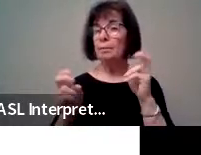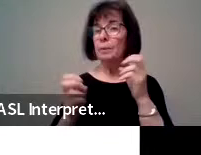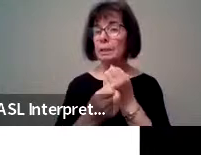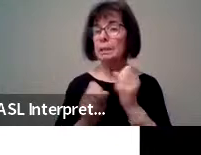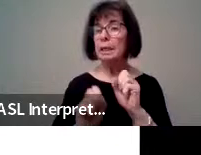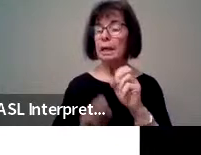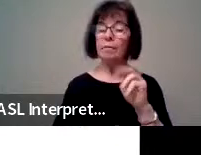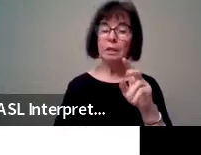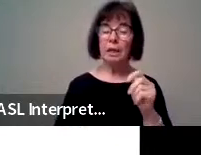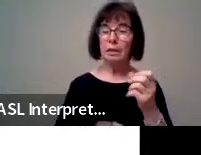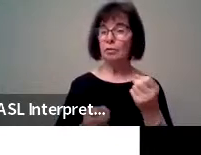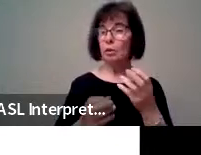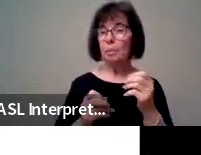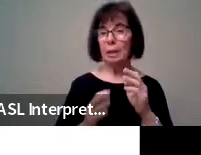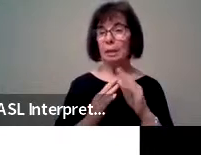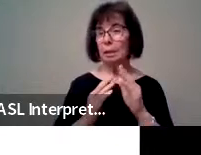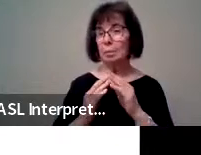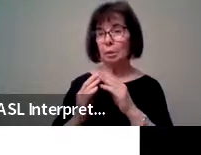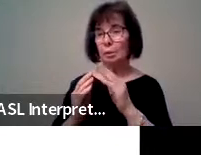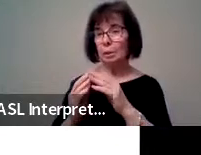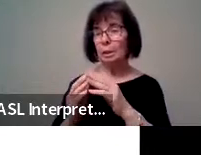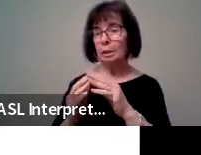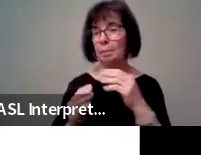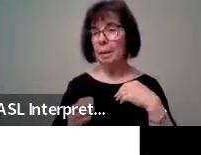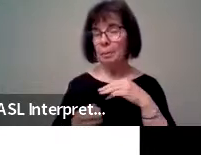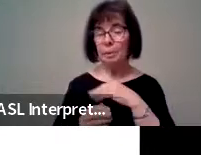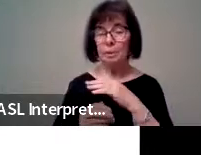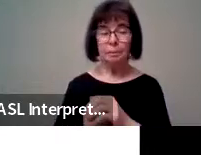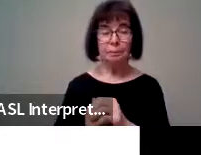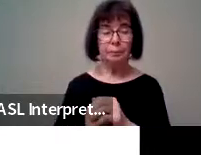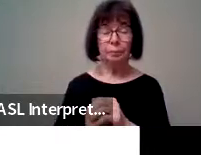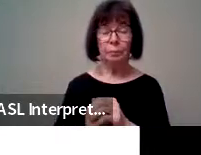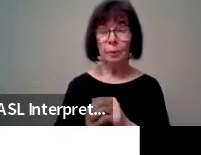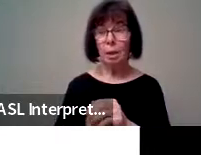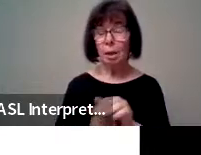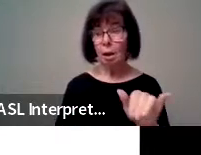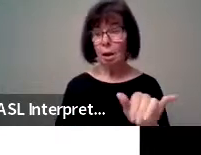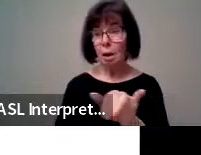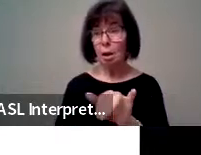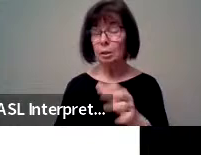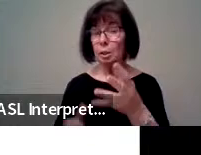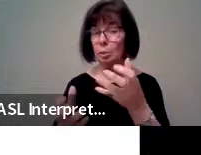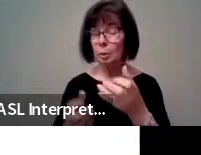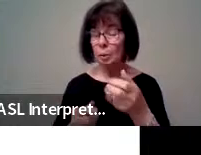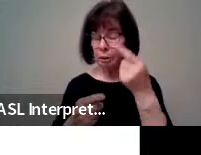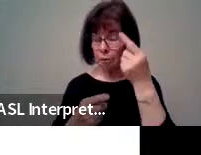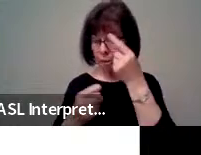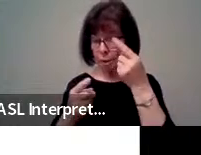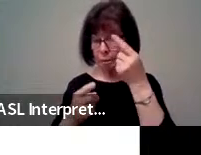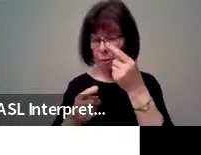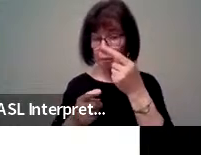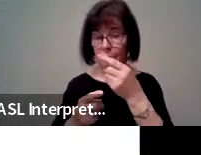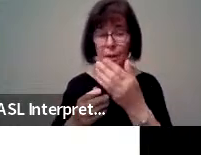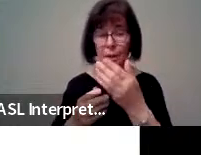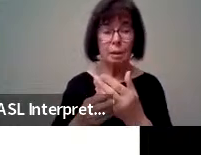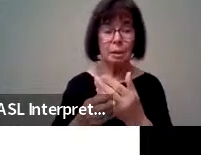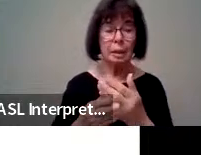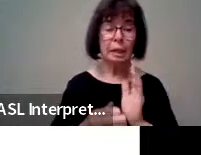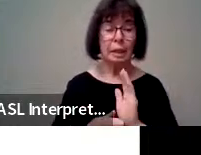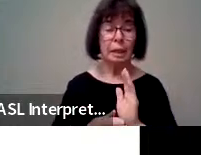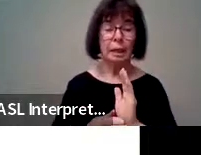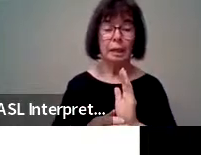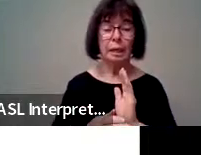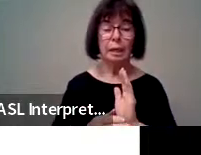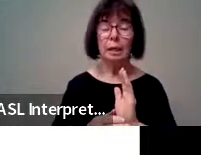So as we ponder future scenarios, we also want to take into consideration the California Smarter framework, which someone mentioned